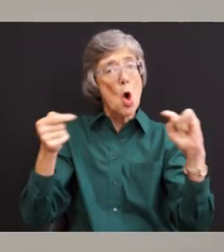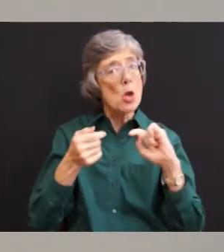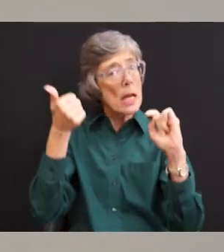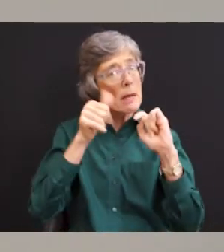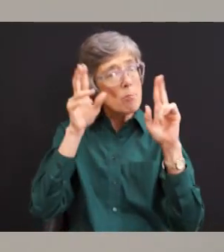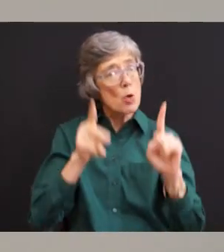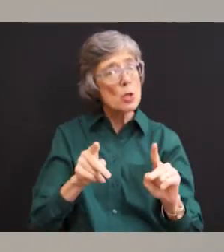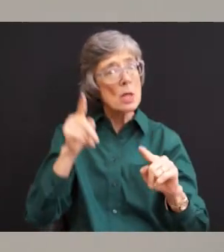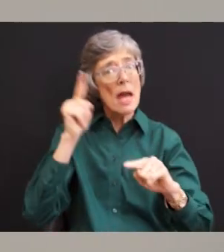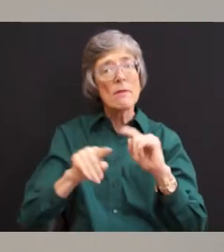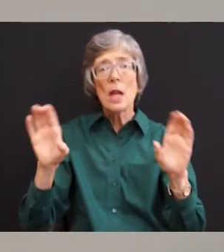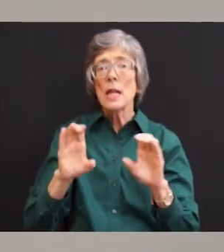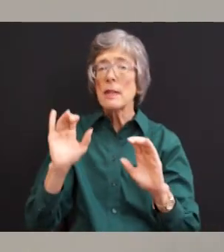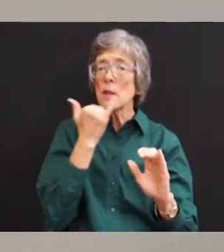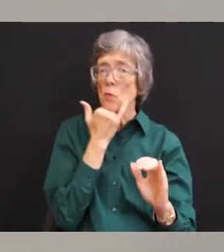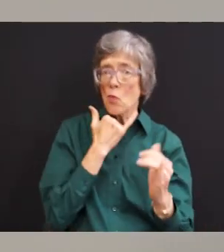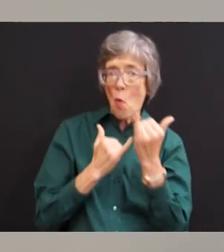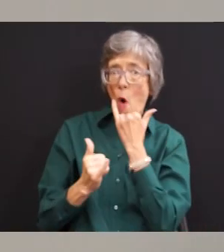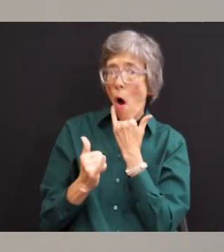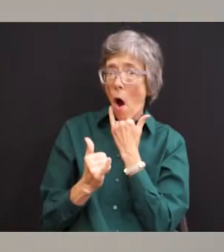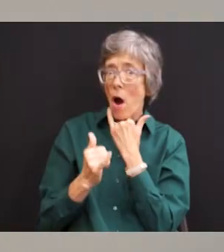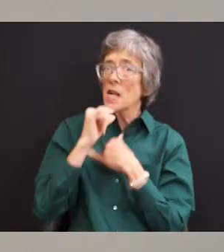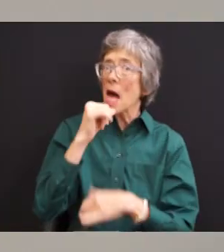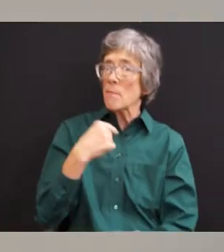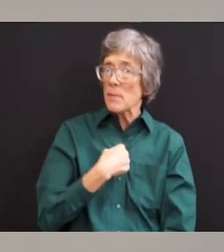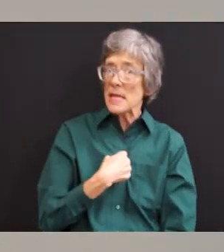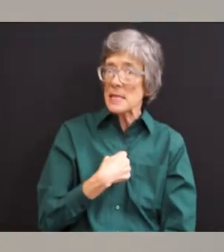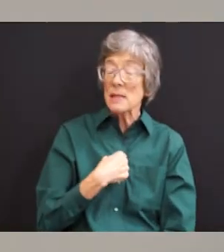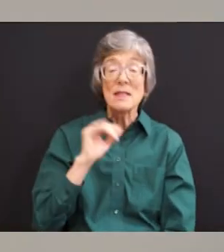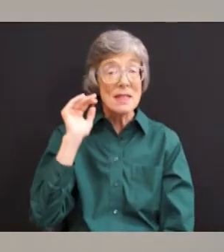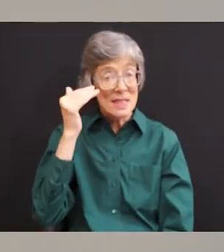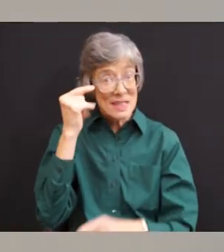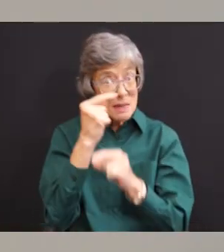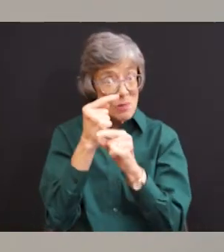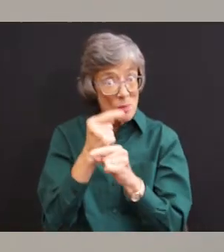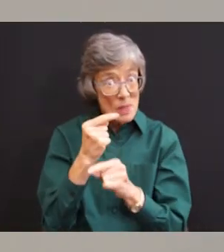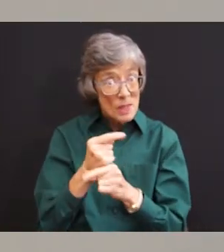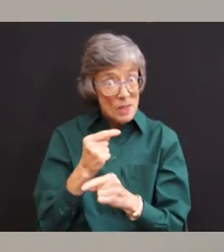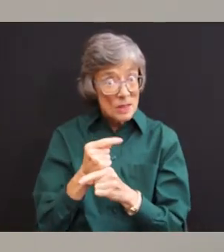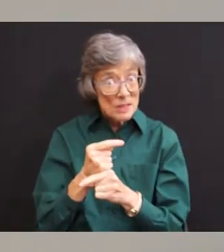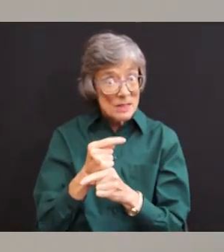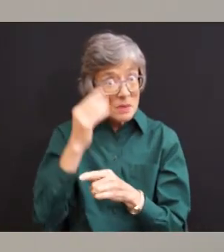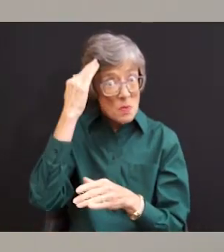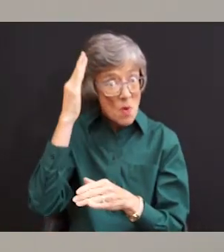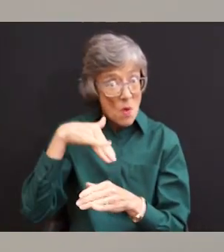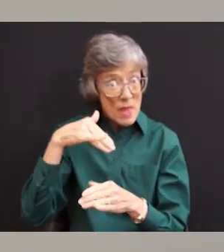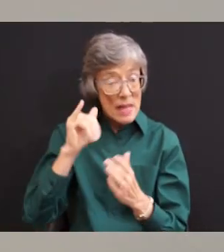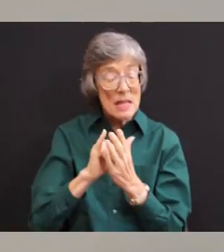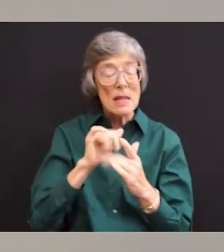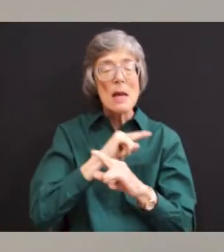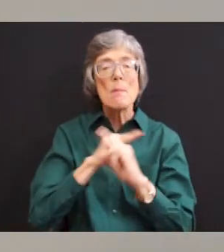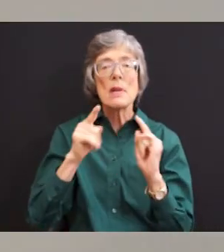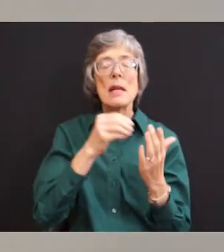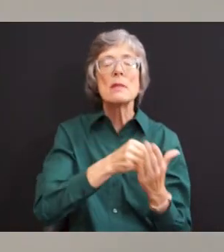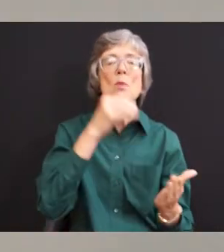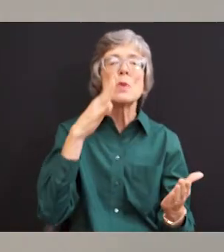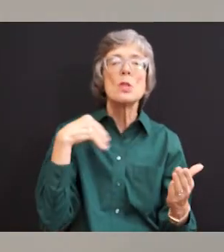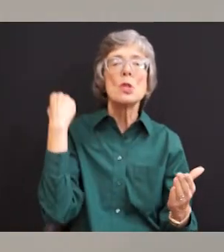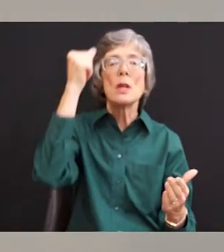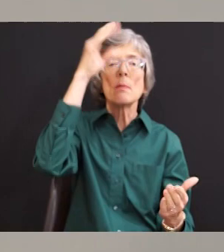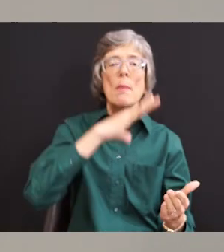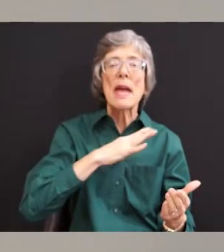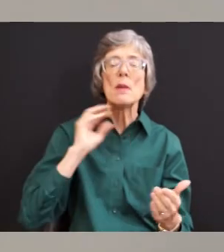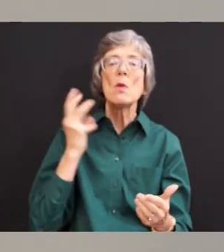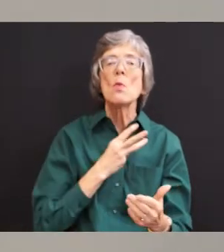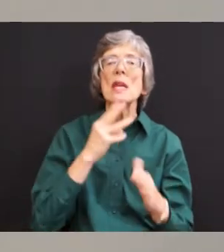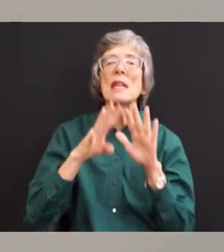done anything, really. Sound familiar? And yet, like the rich man, I think that we can all find